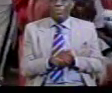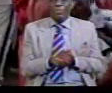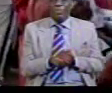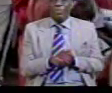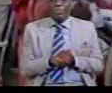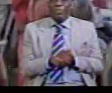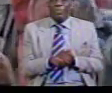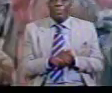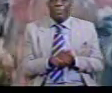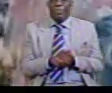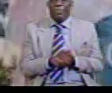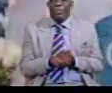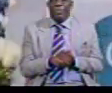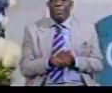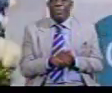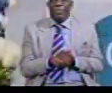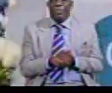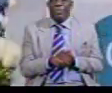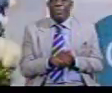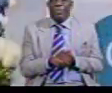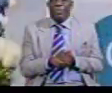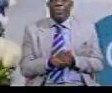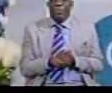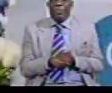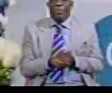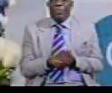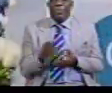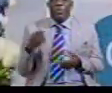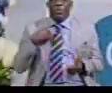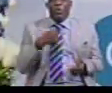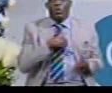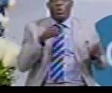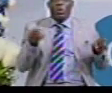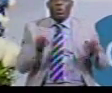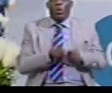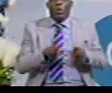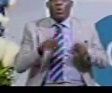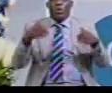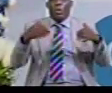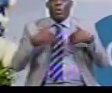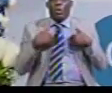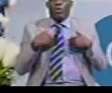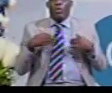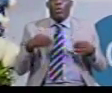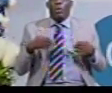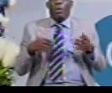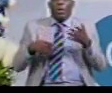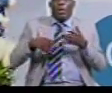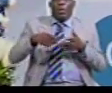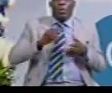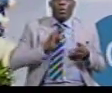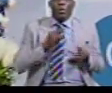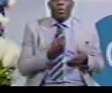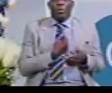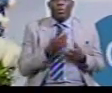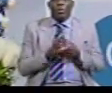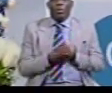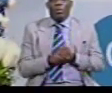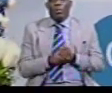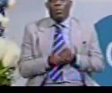Amen. Amen. We also have in our midst. Nous avons aussi au milieu de nous. The